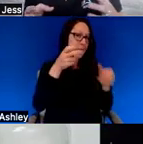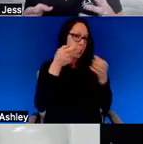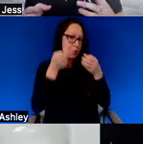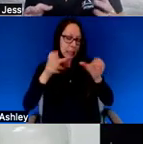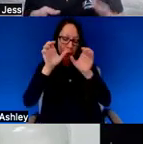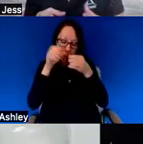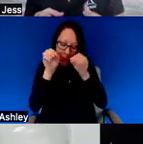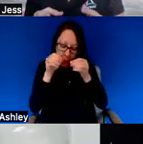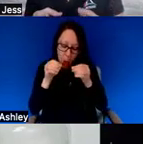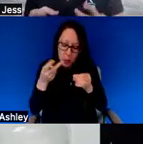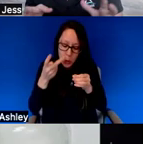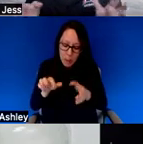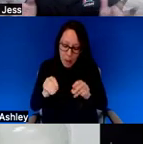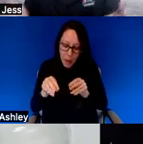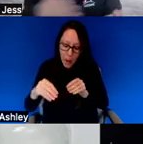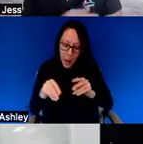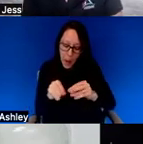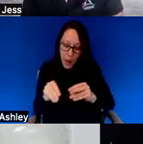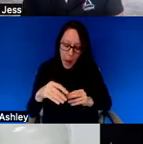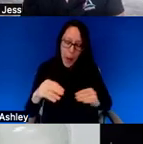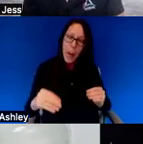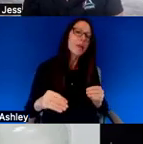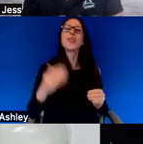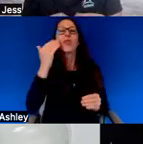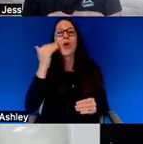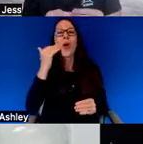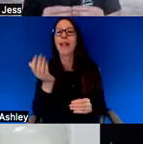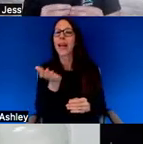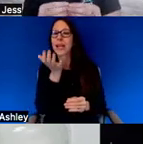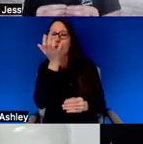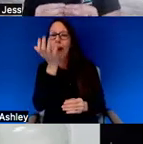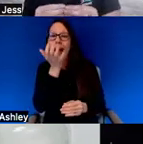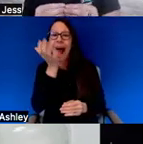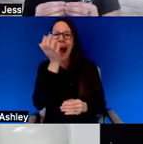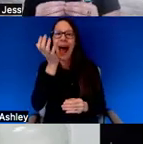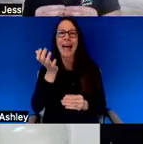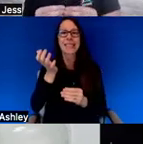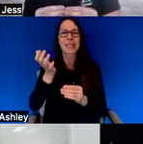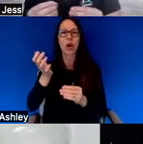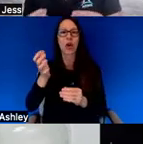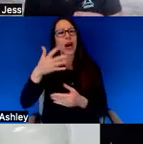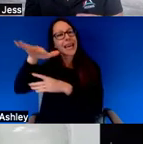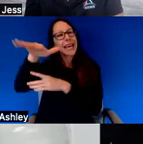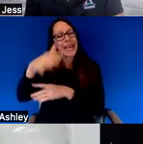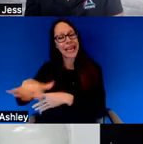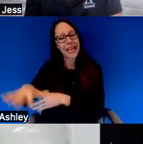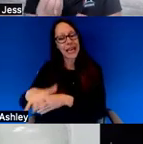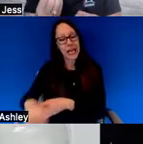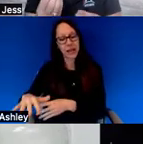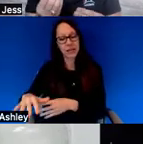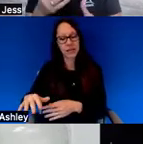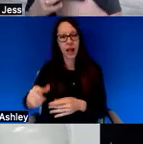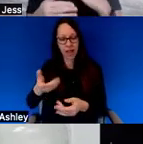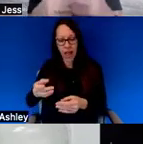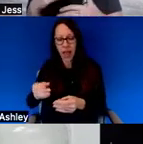dead leaves and dead plants and grass clippings, all kinds of things, breaking it down into a form that plants can then take back